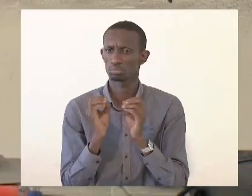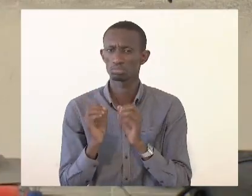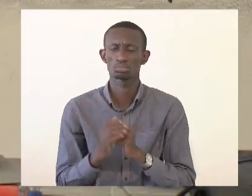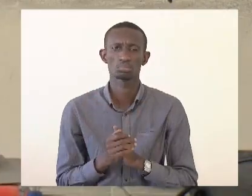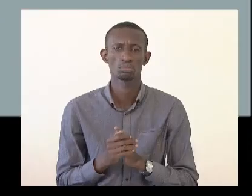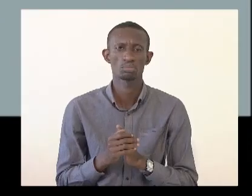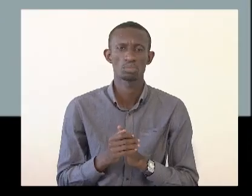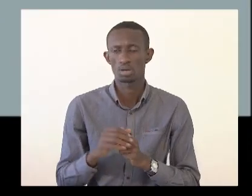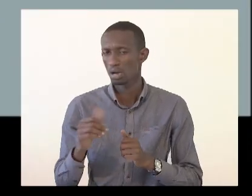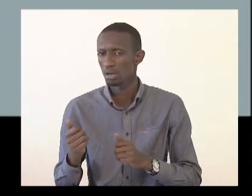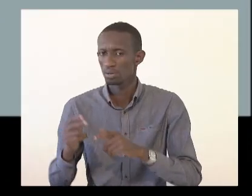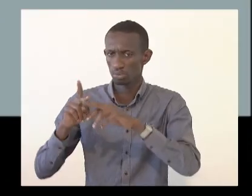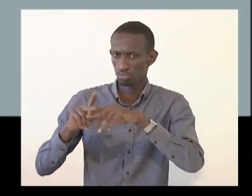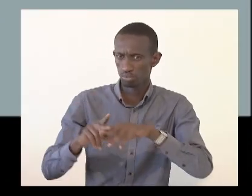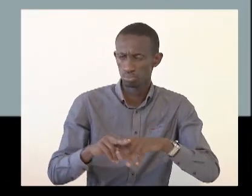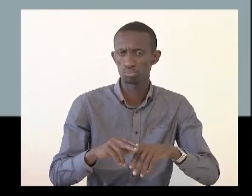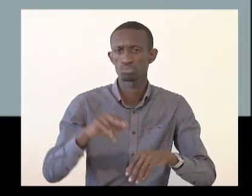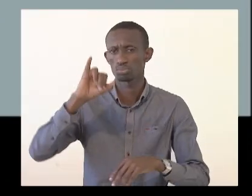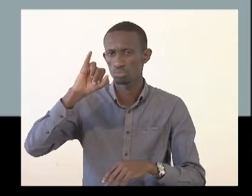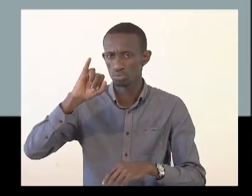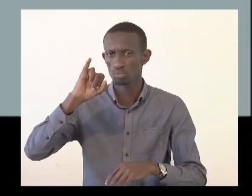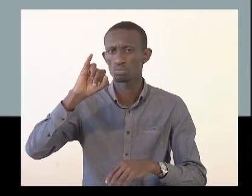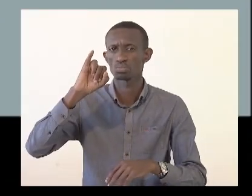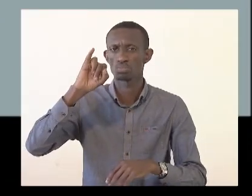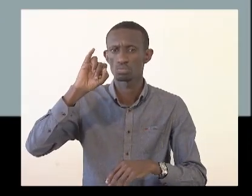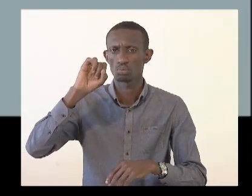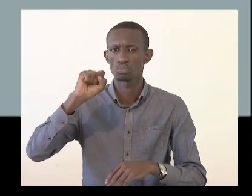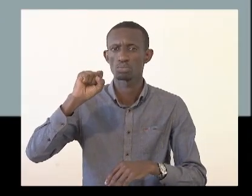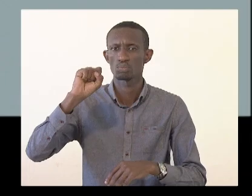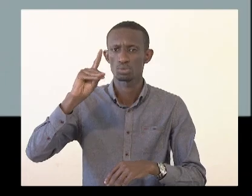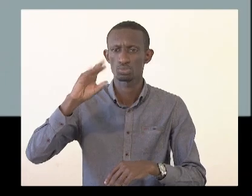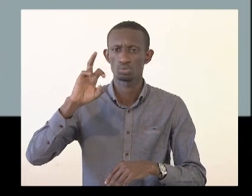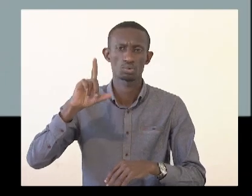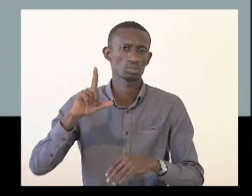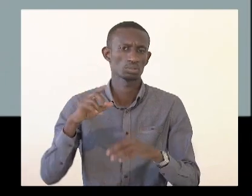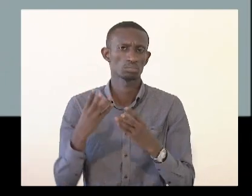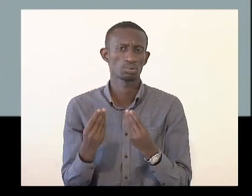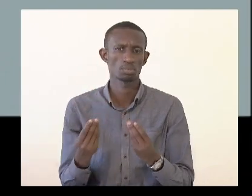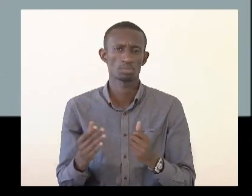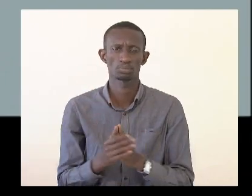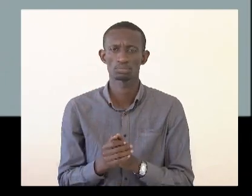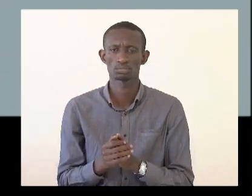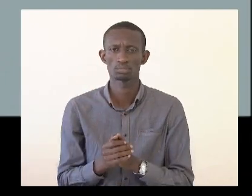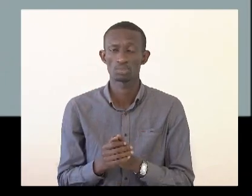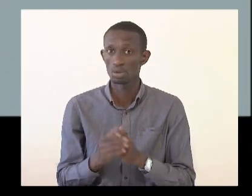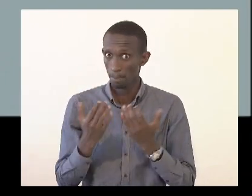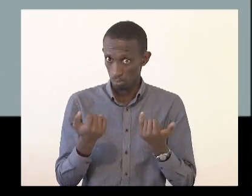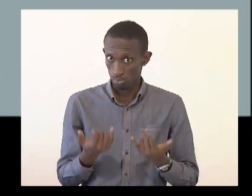insoluble salts, and today we will look at different methods we can use to prepare